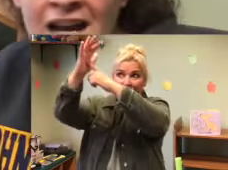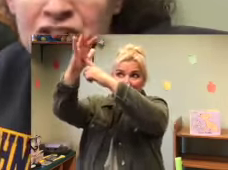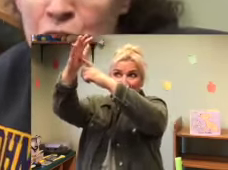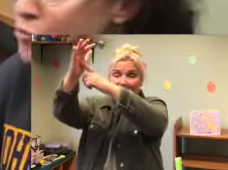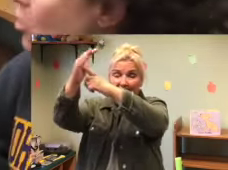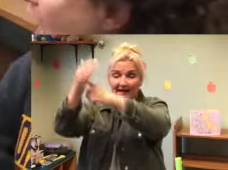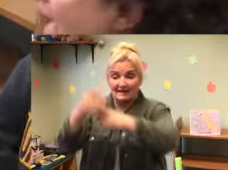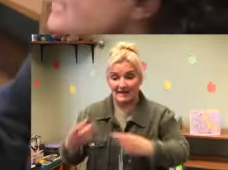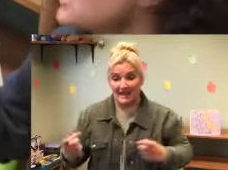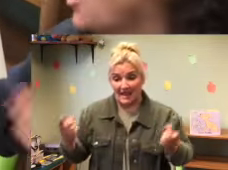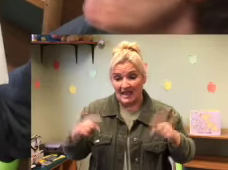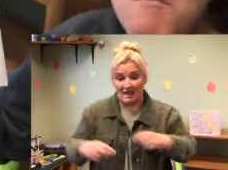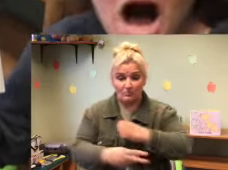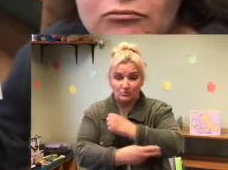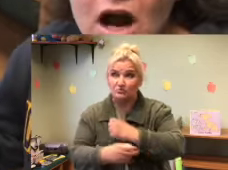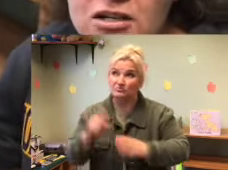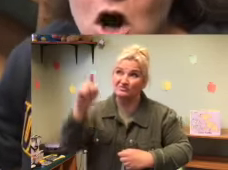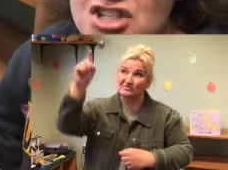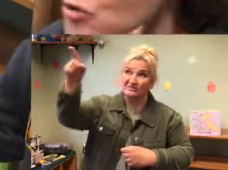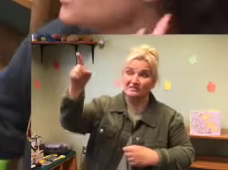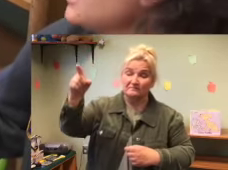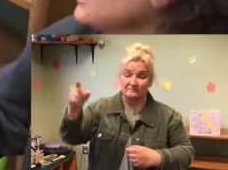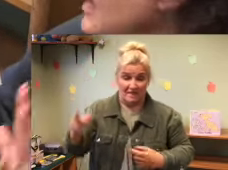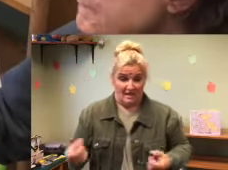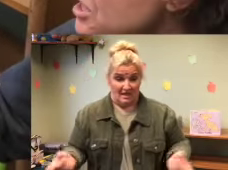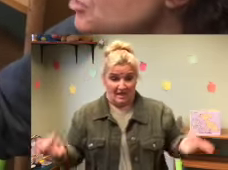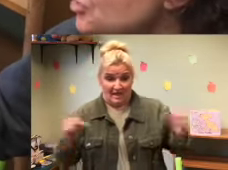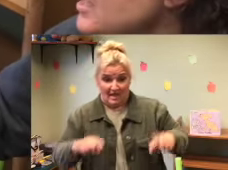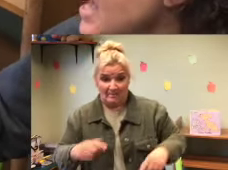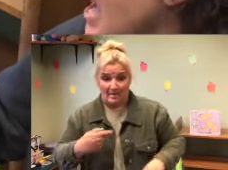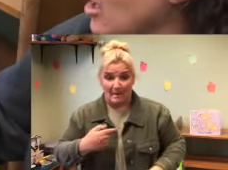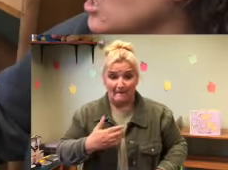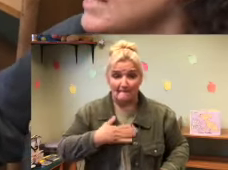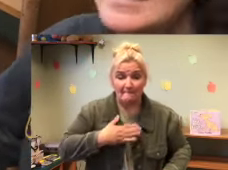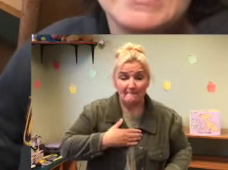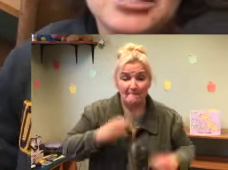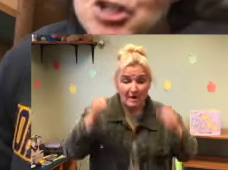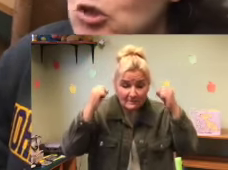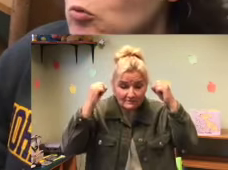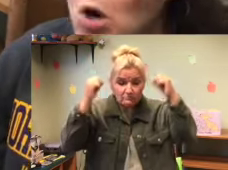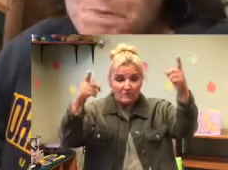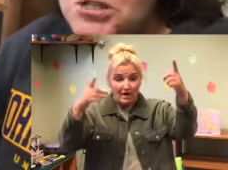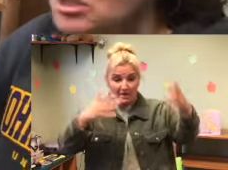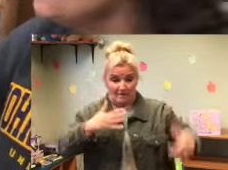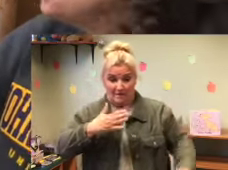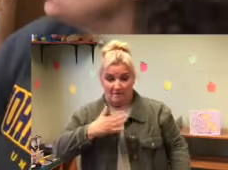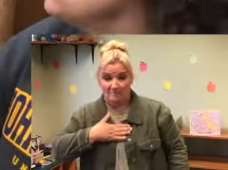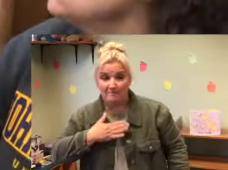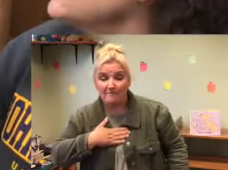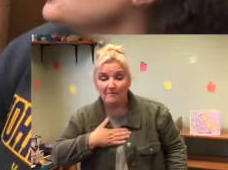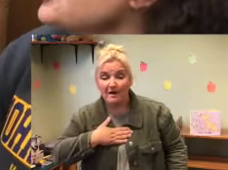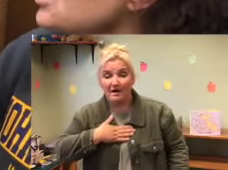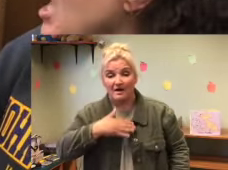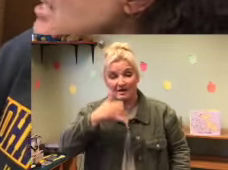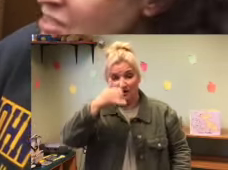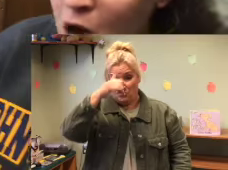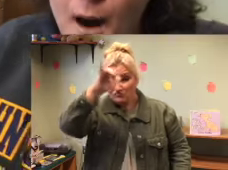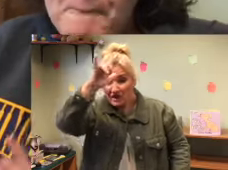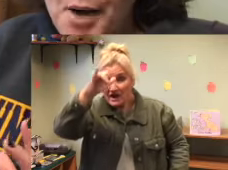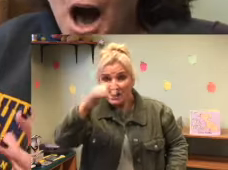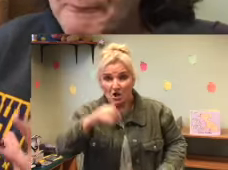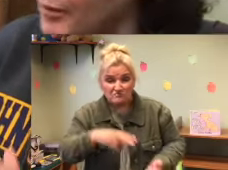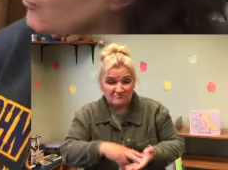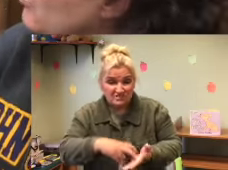To my surprise, my rhinoceros leapt into the air. He swooped at the balloon with his